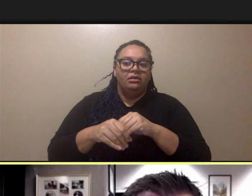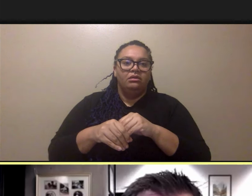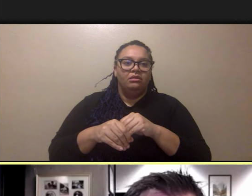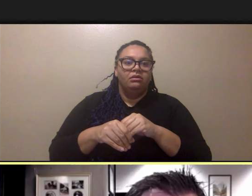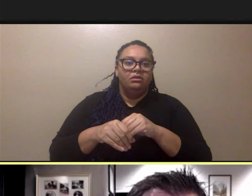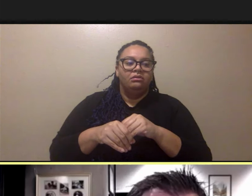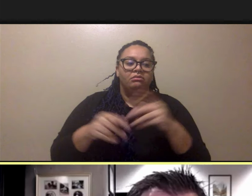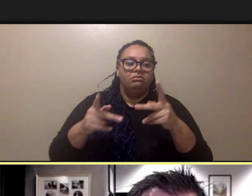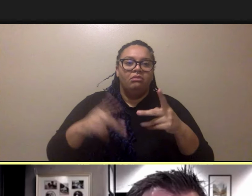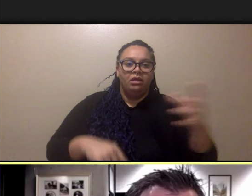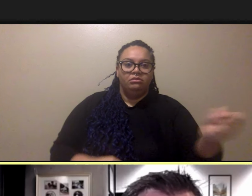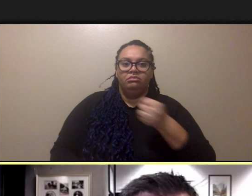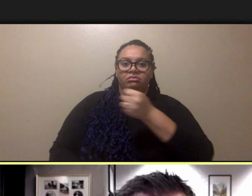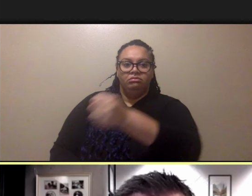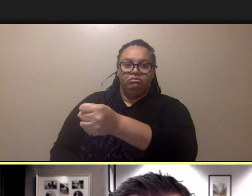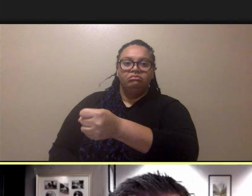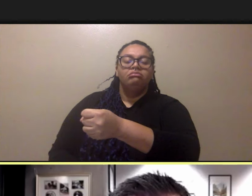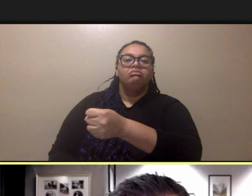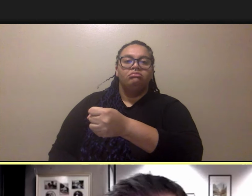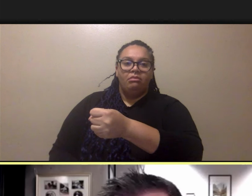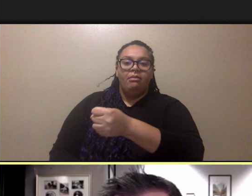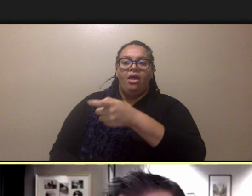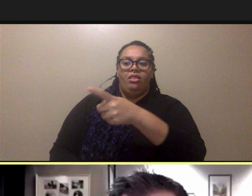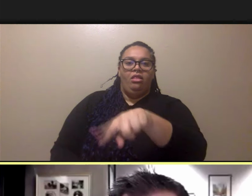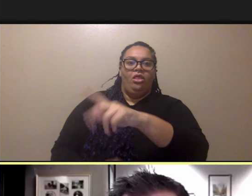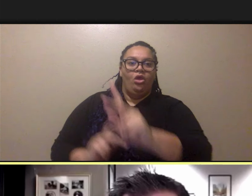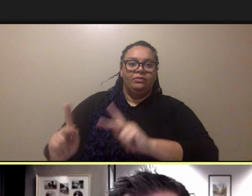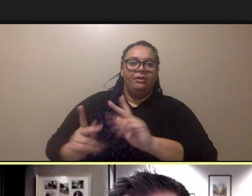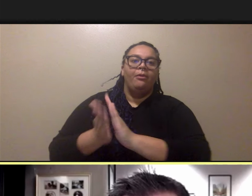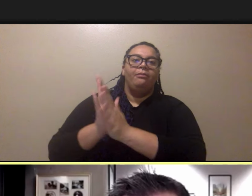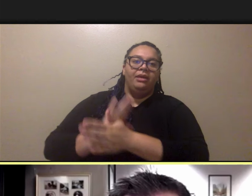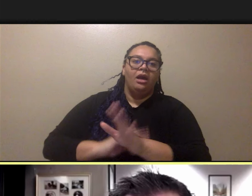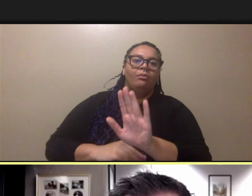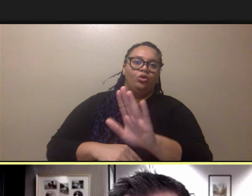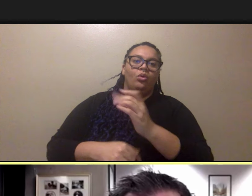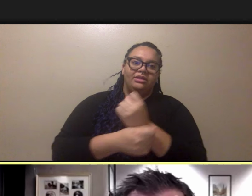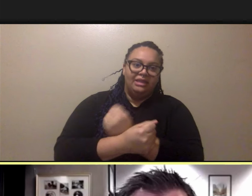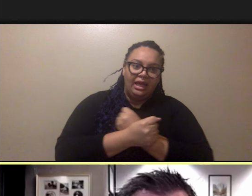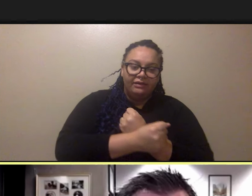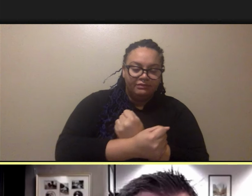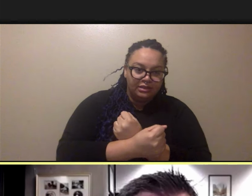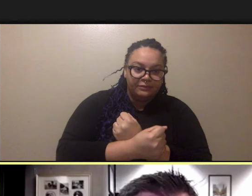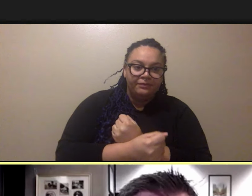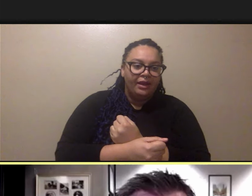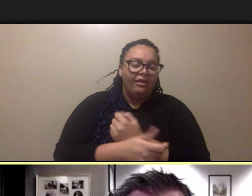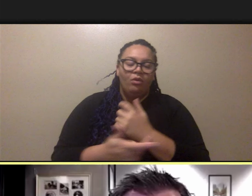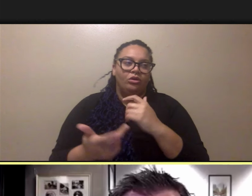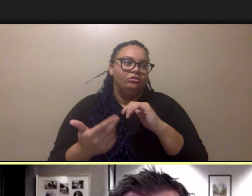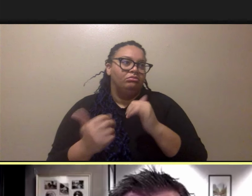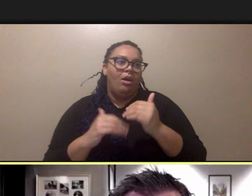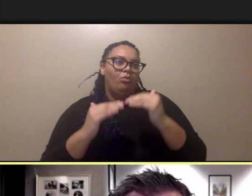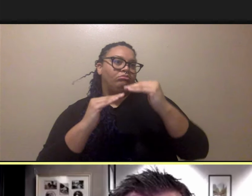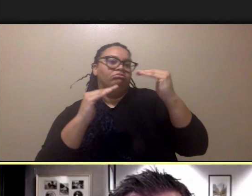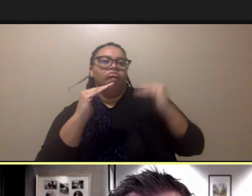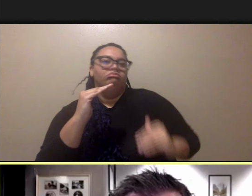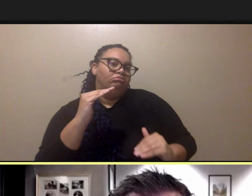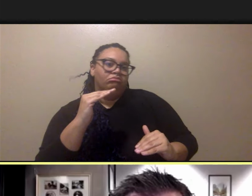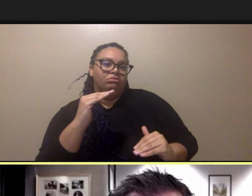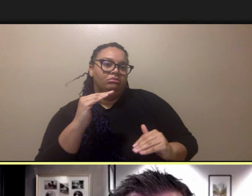become your serfs, your servants. And those conquered peoples are somehow lower than you in whatever